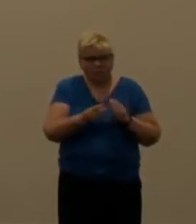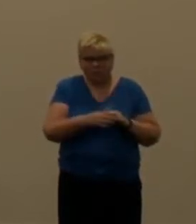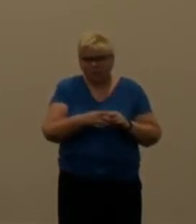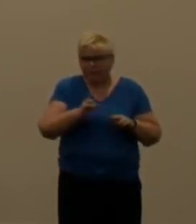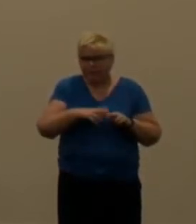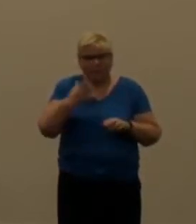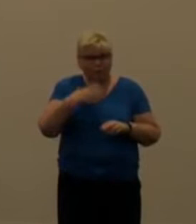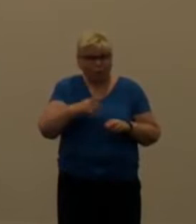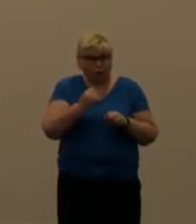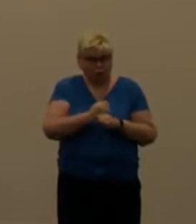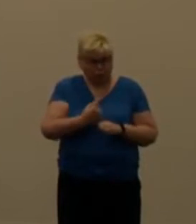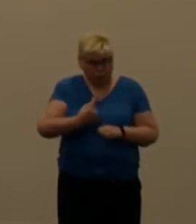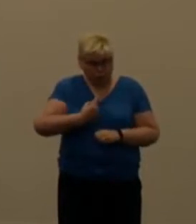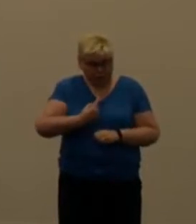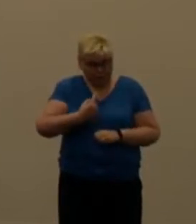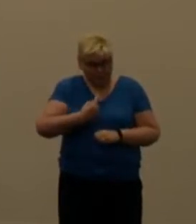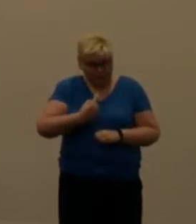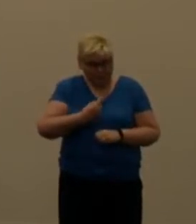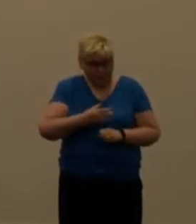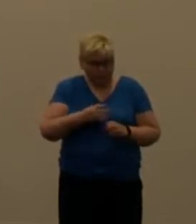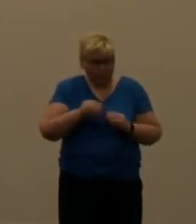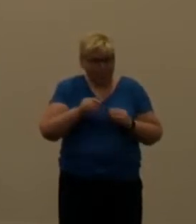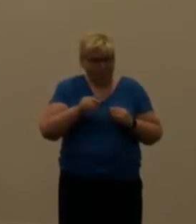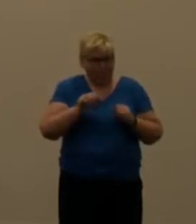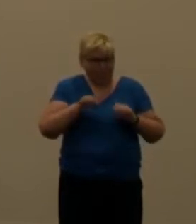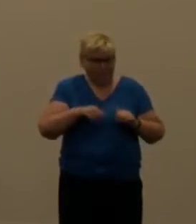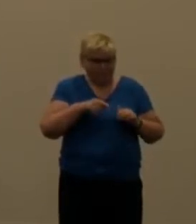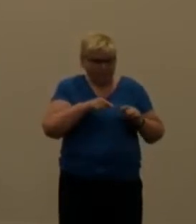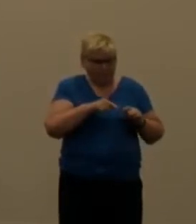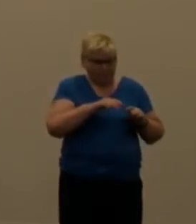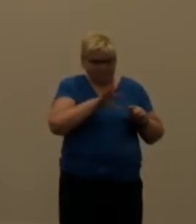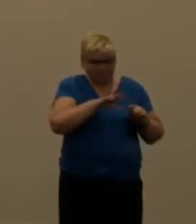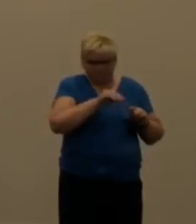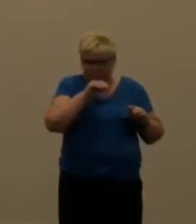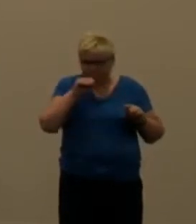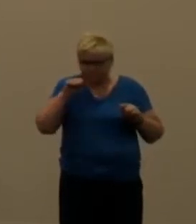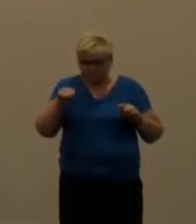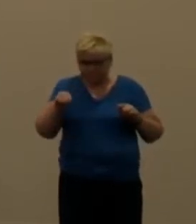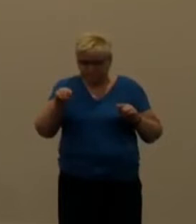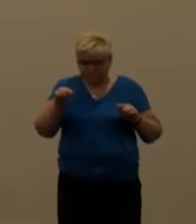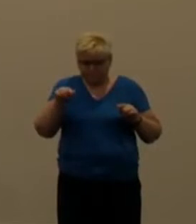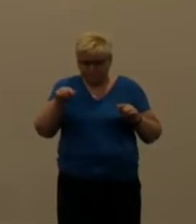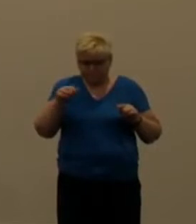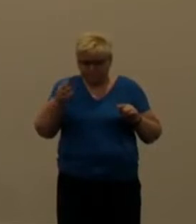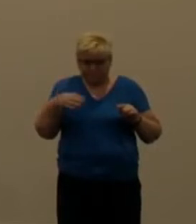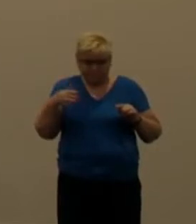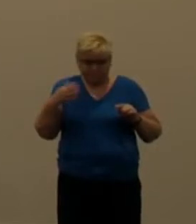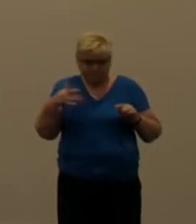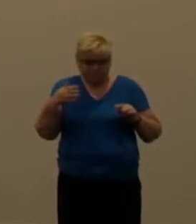if you want to do it manually, let's say you want to push your application from the development environment to the